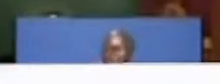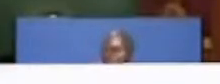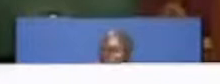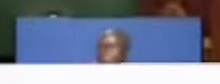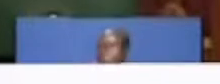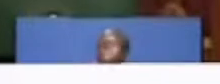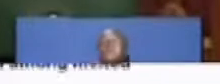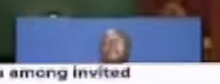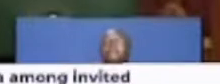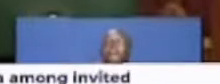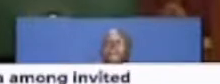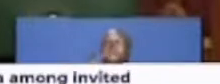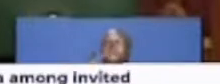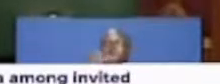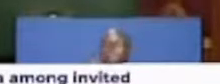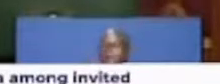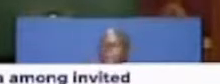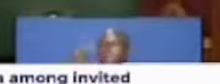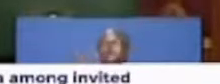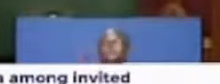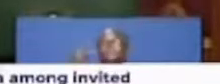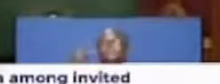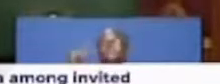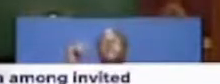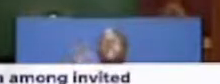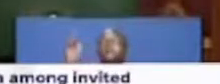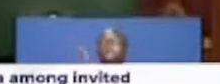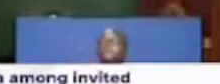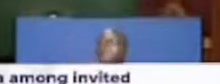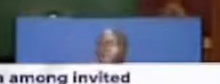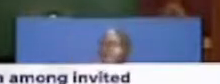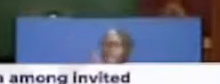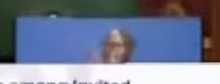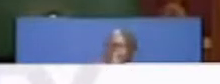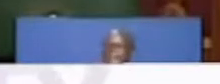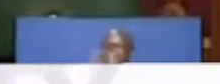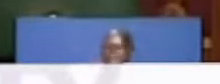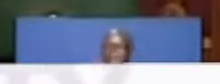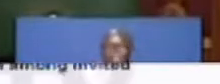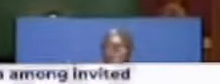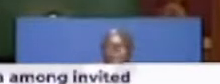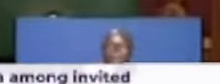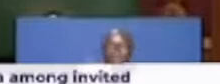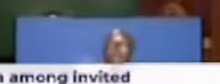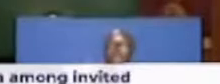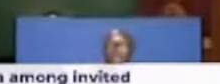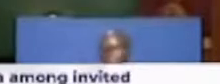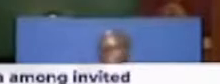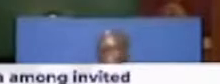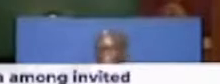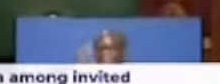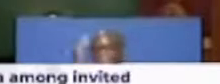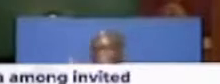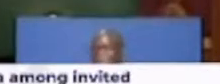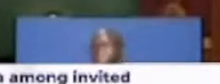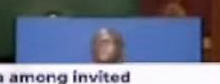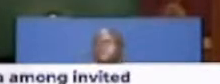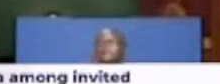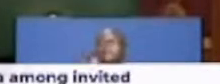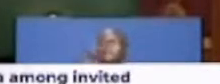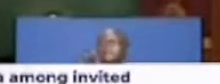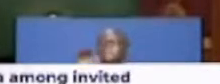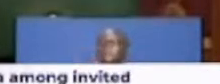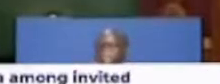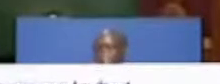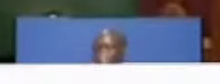paying 25 times more for water compared to the rest of Nairobi dwellers. And this is why the Nairobi Metropolitan Service